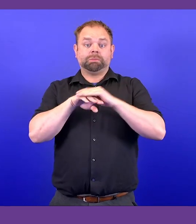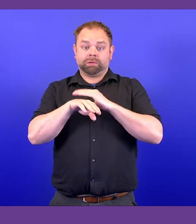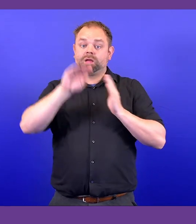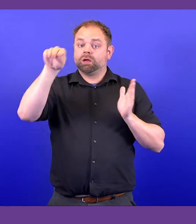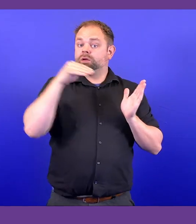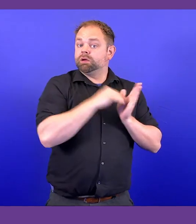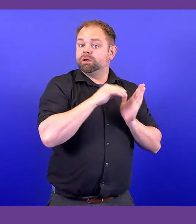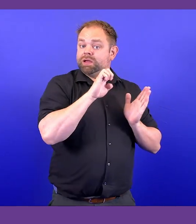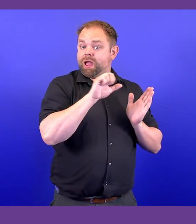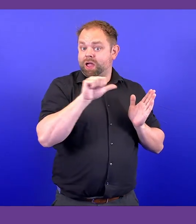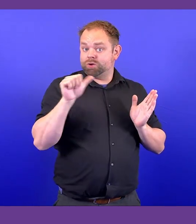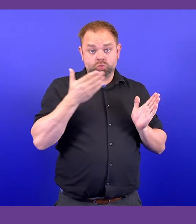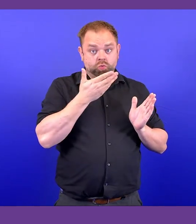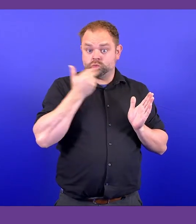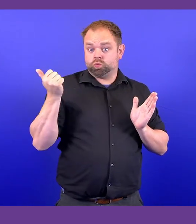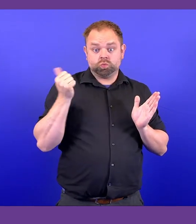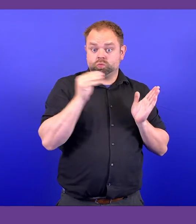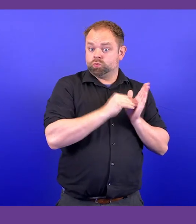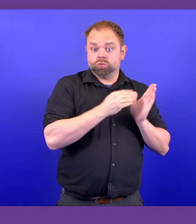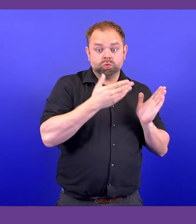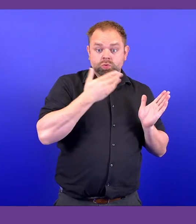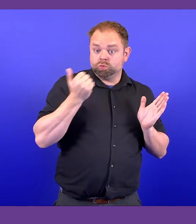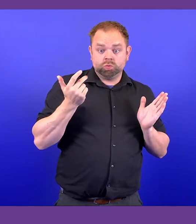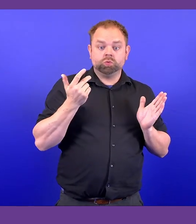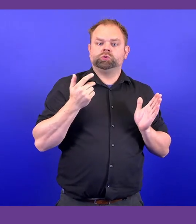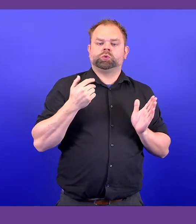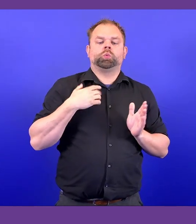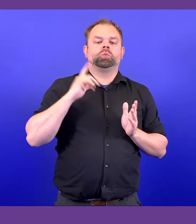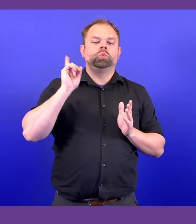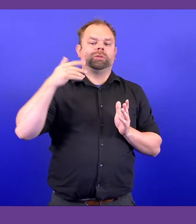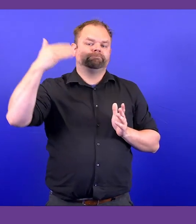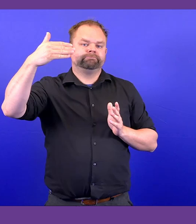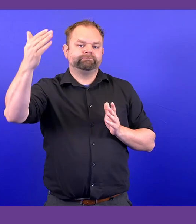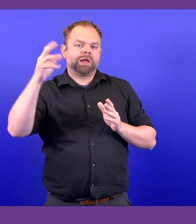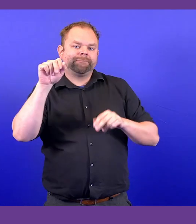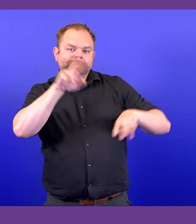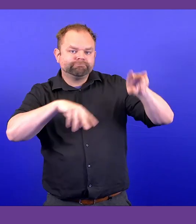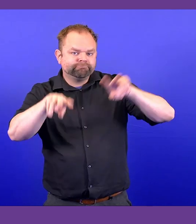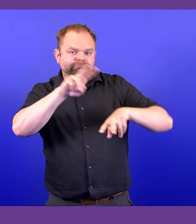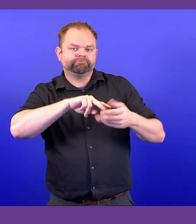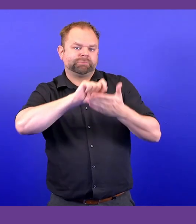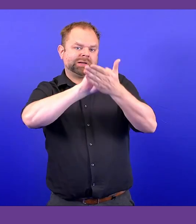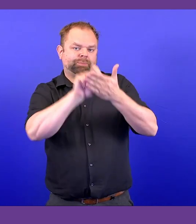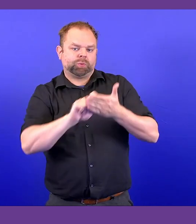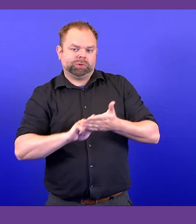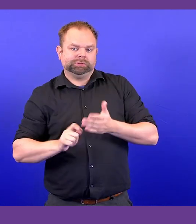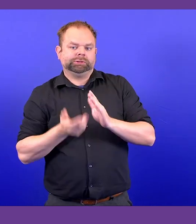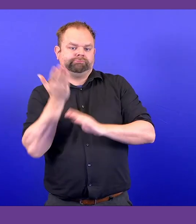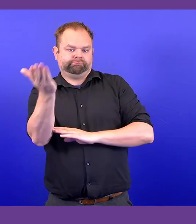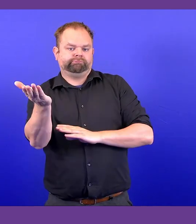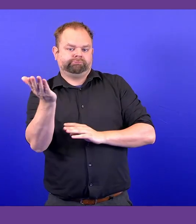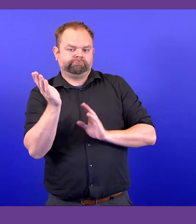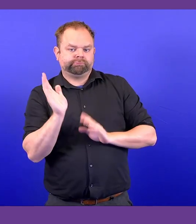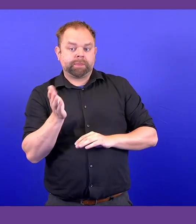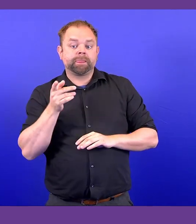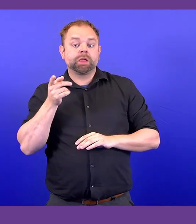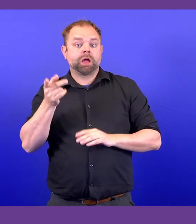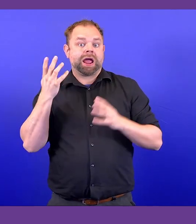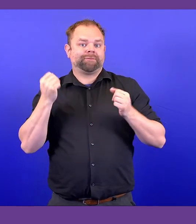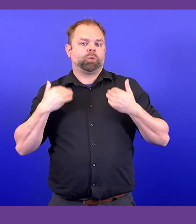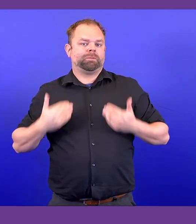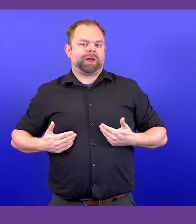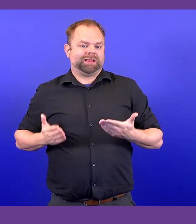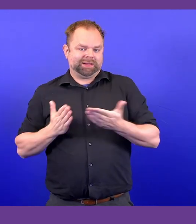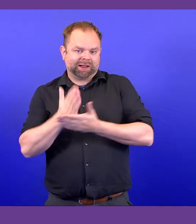that. And the other big point, and there I think I have to disagree with Anne-Laure, I think we're very far away from the 100%.